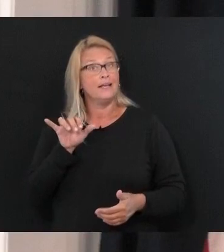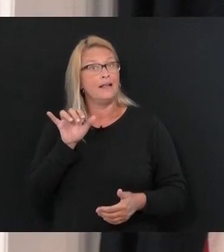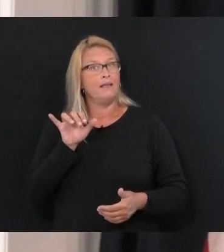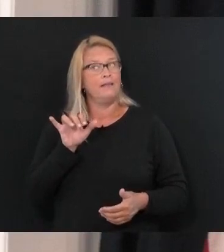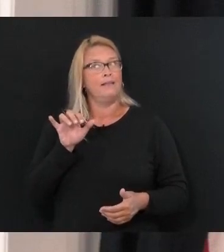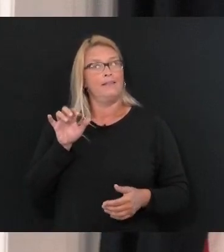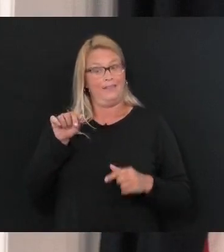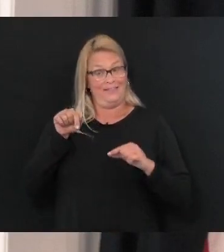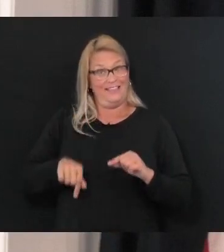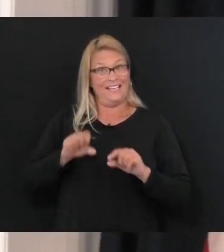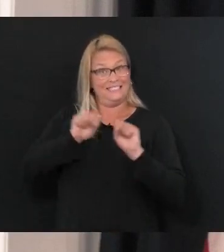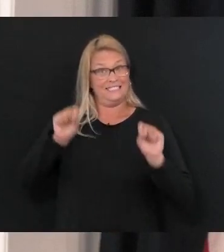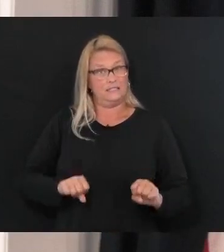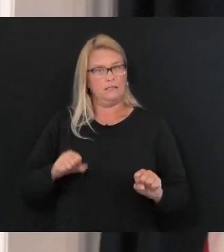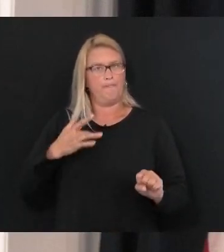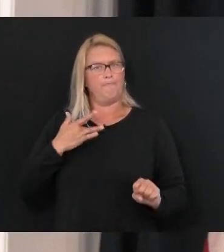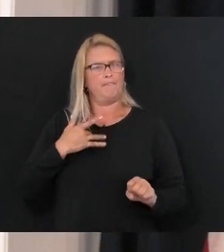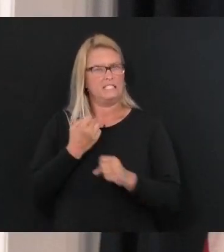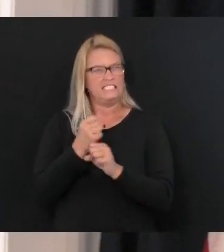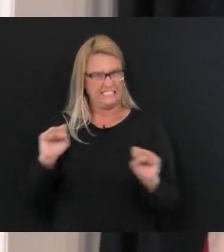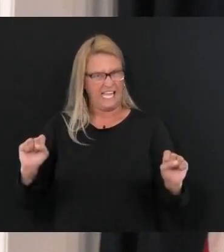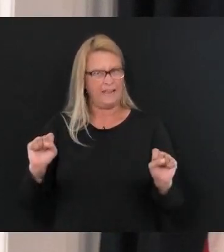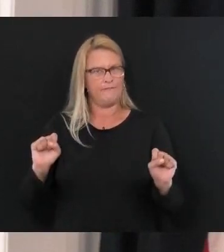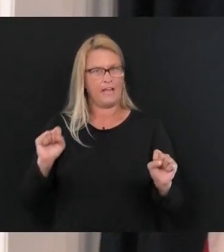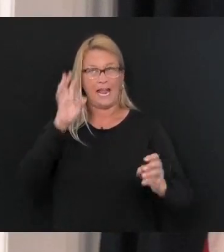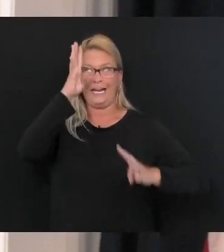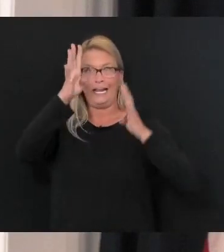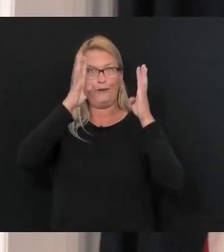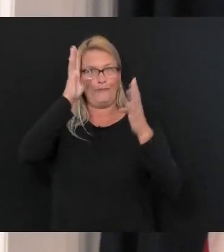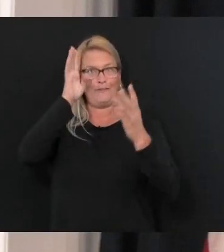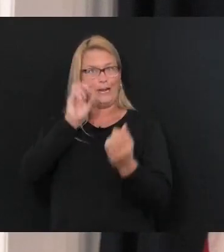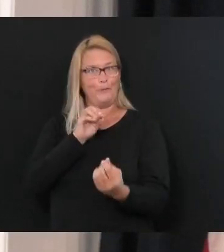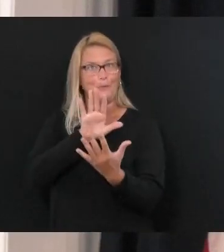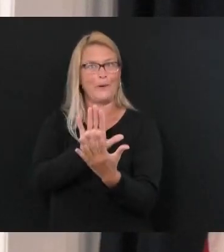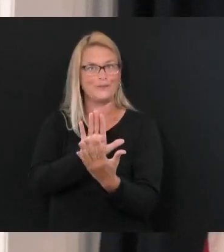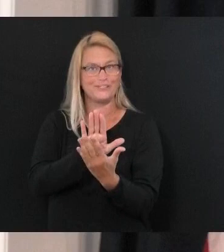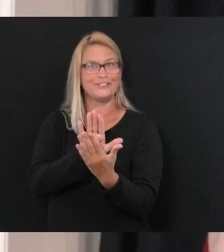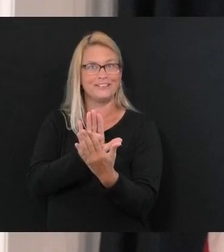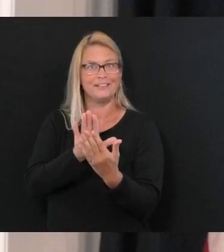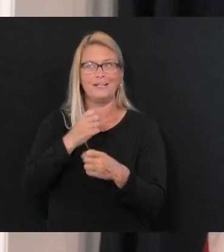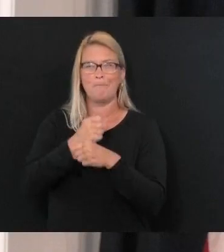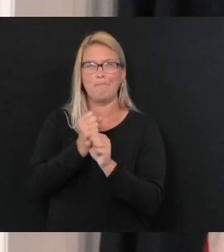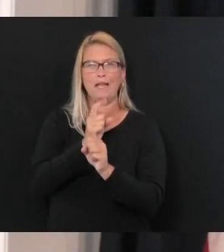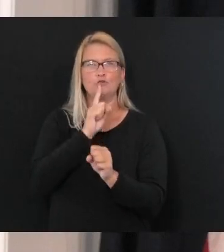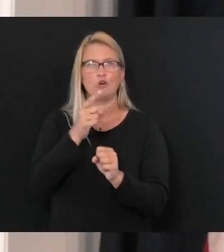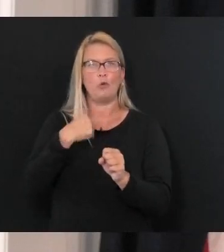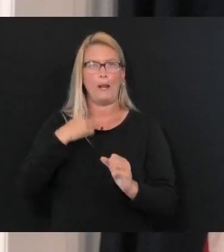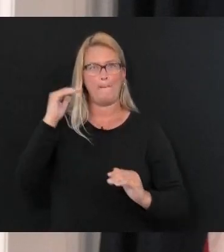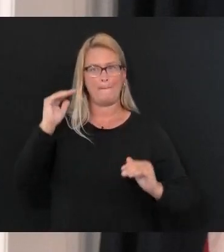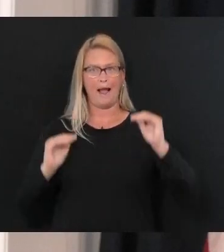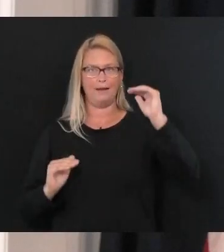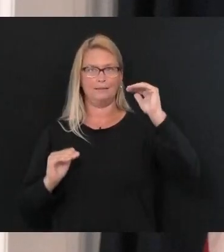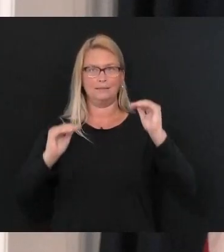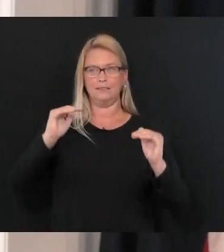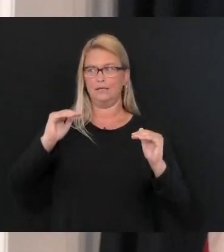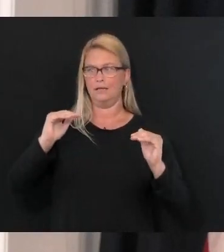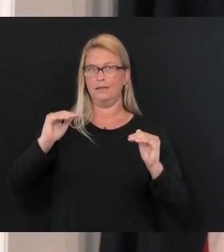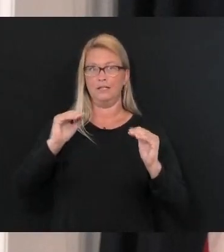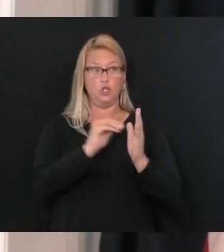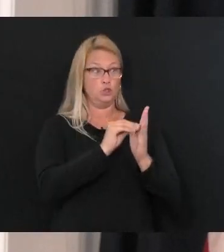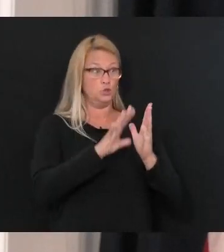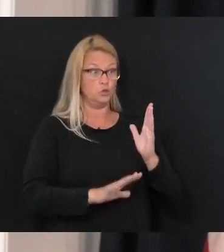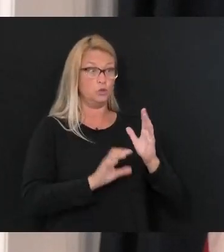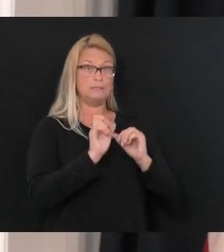safe and innovative approach to make sure that we are trying to balance the need to get our students back in